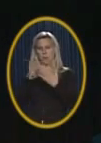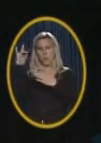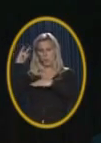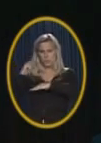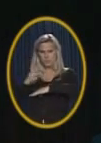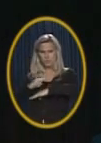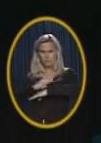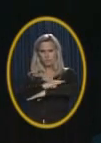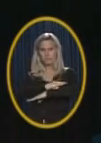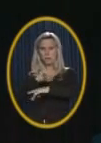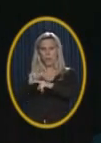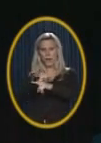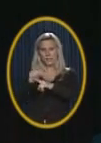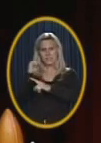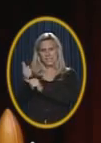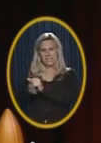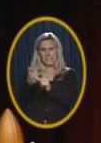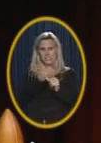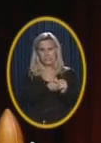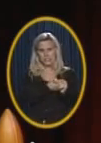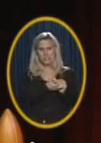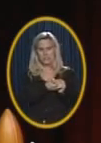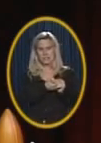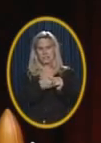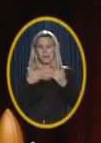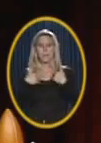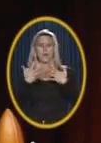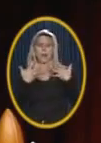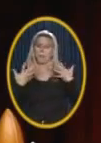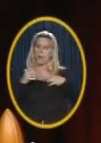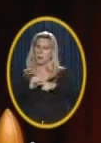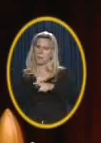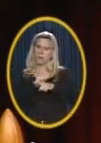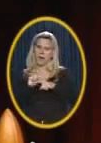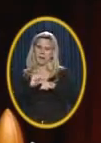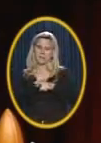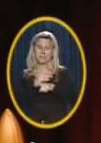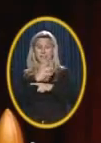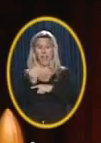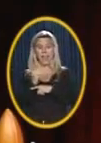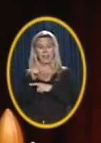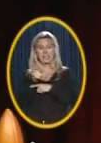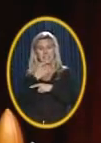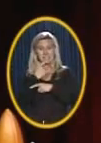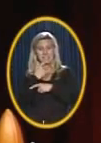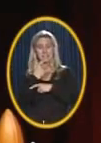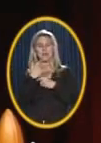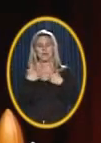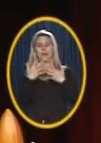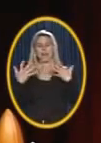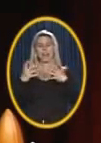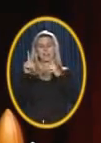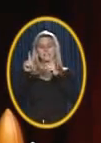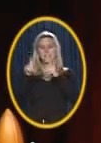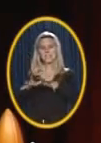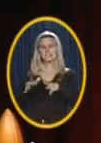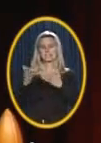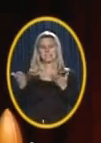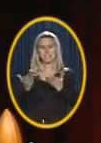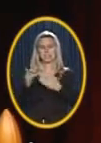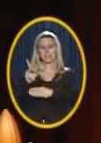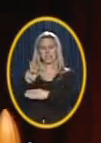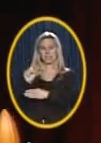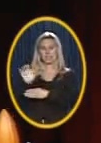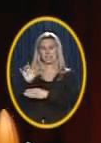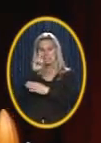apiece. So we had lots of practice, and as he indicated, we did lots of tests down here at